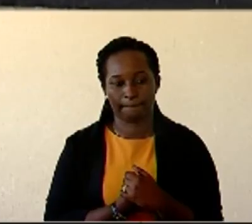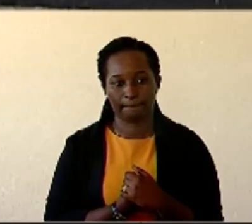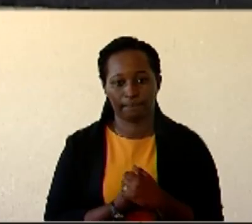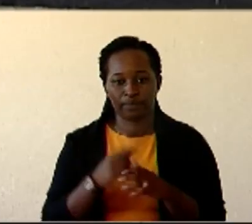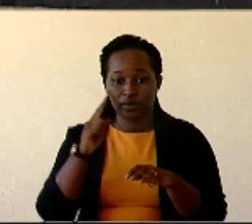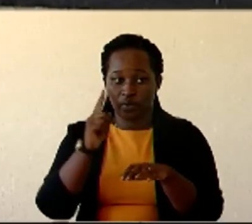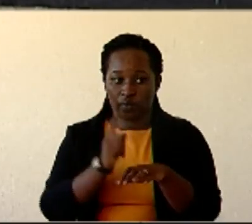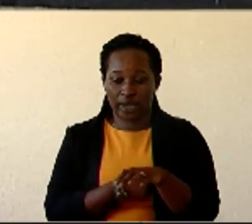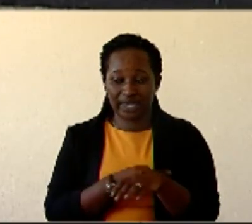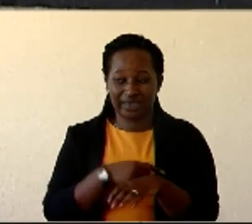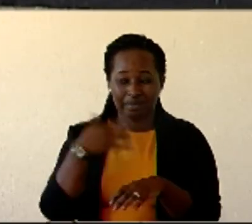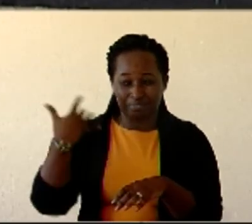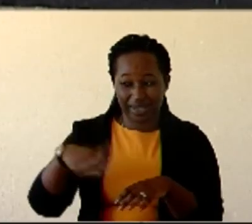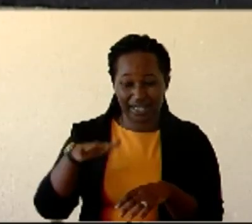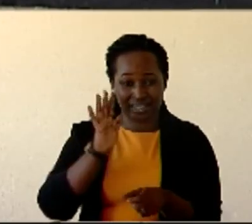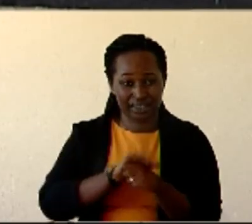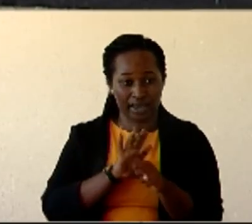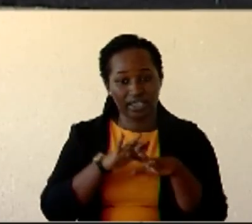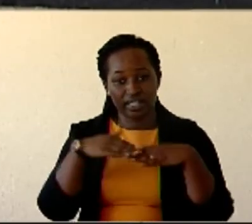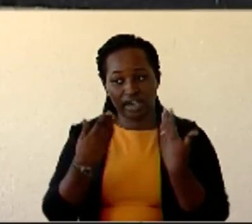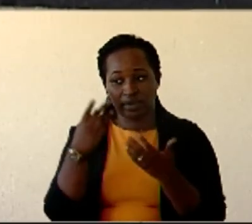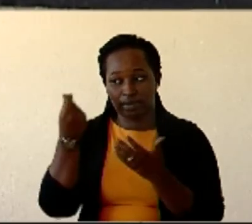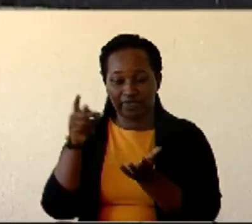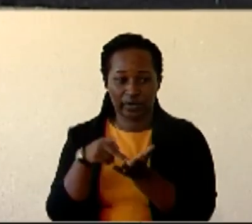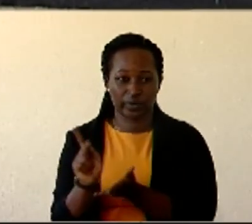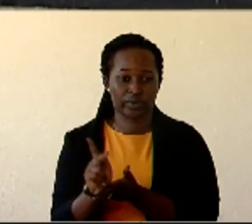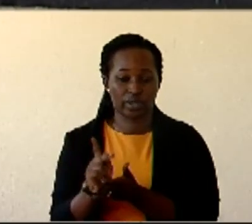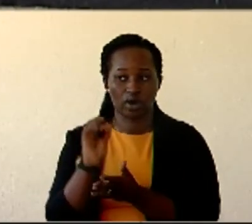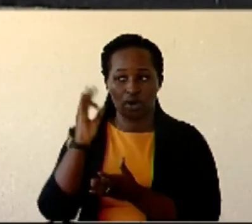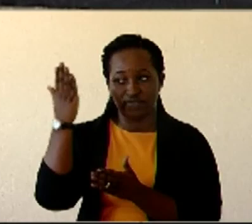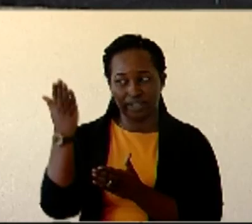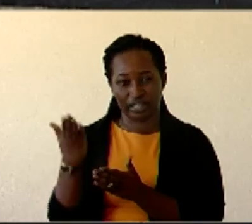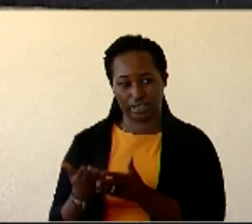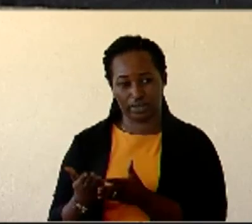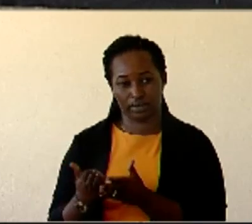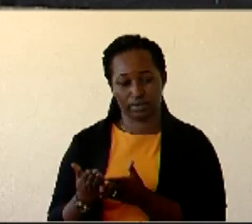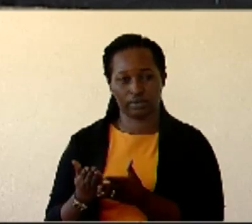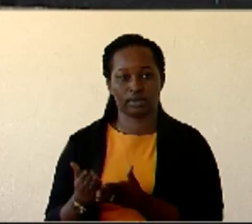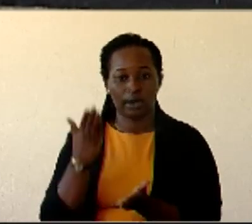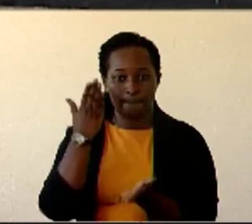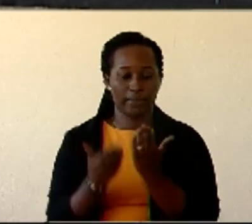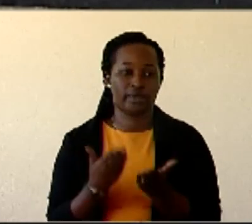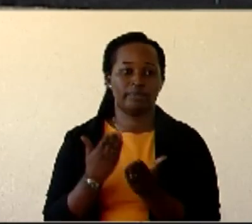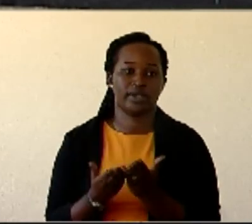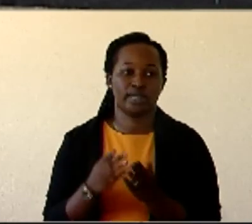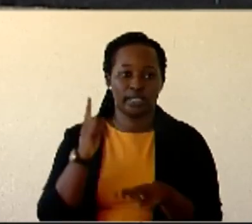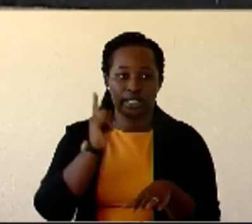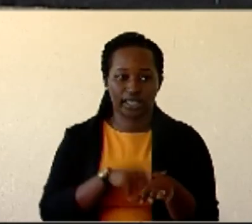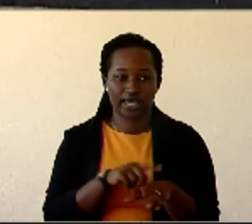when it's very expensive or when the prices of these factors of production, majorly these ones, when it is